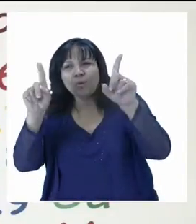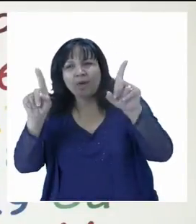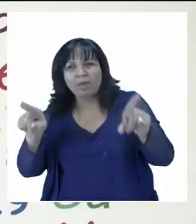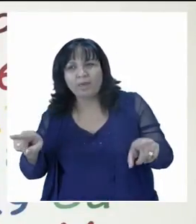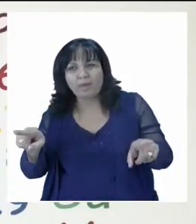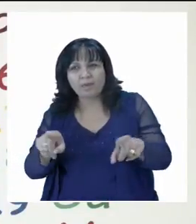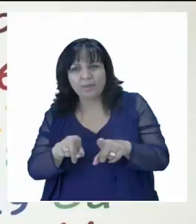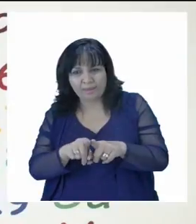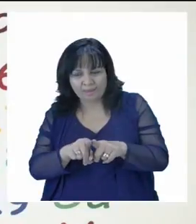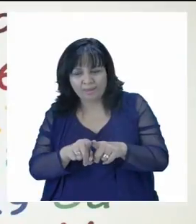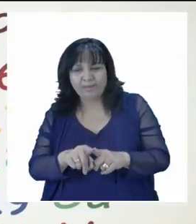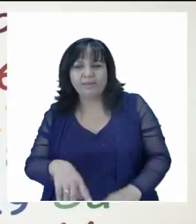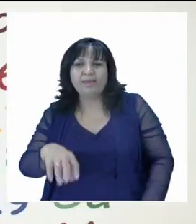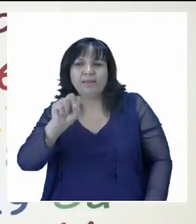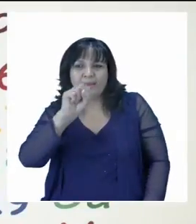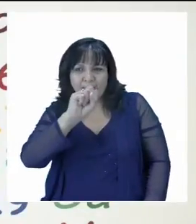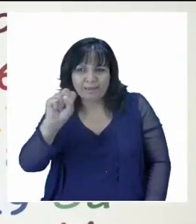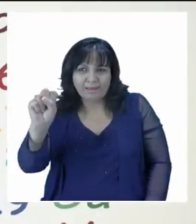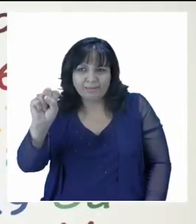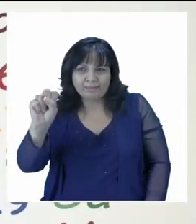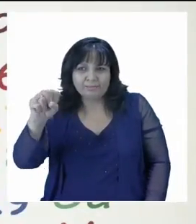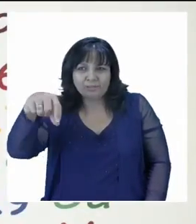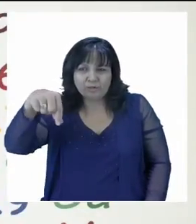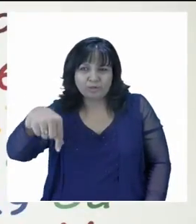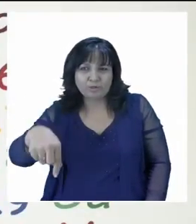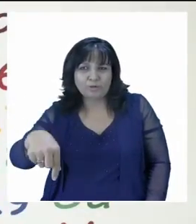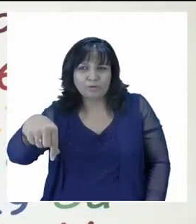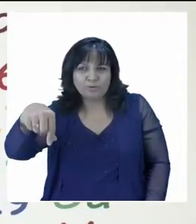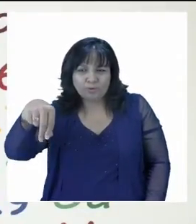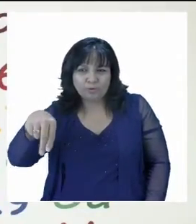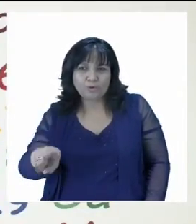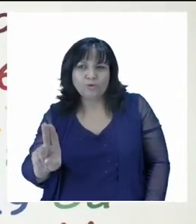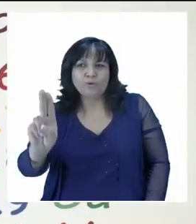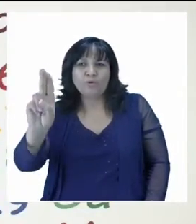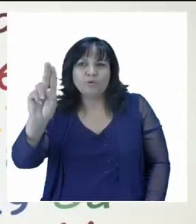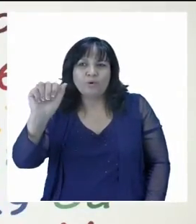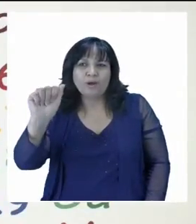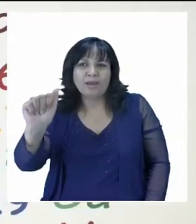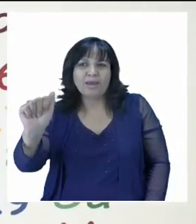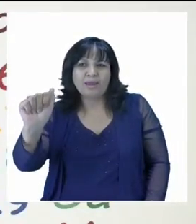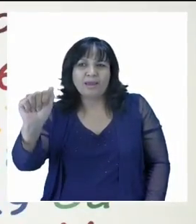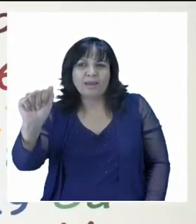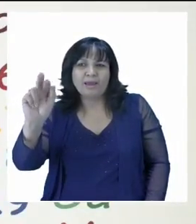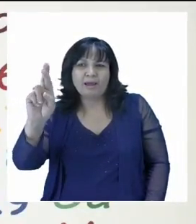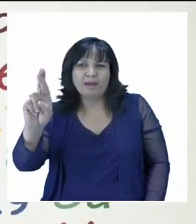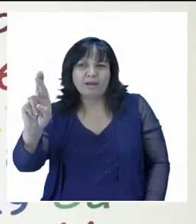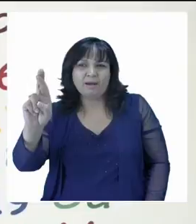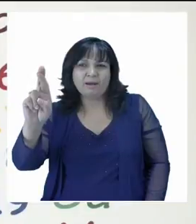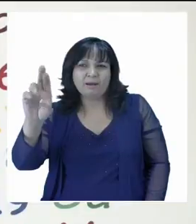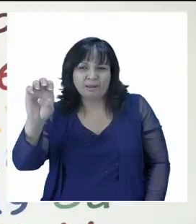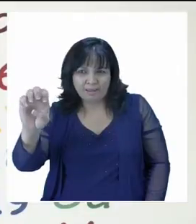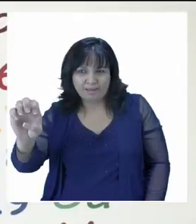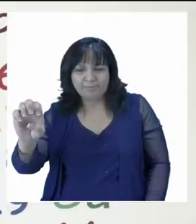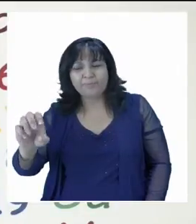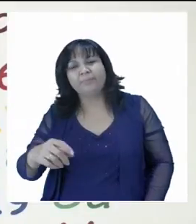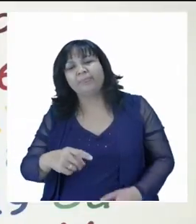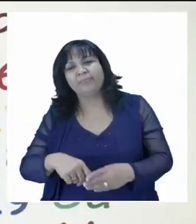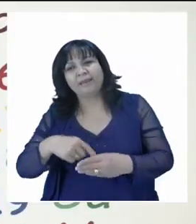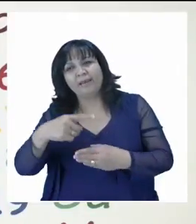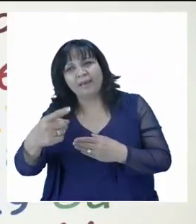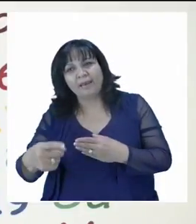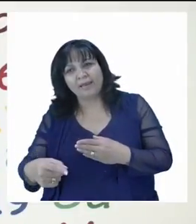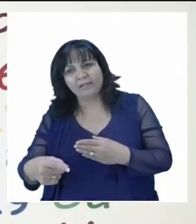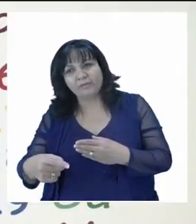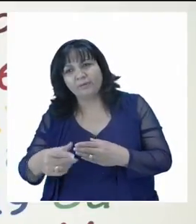let us say square. Good job. The next one that we are going to be